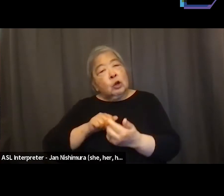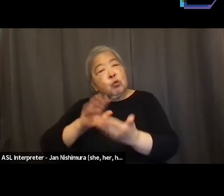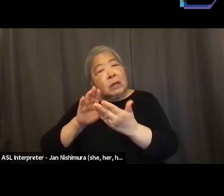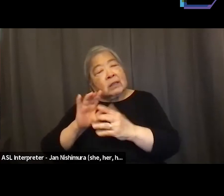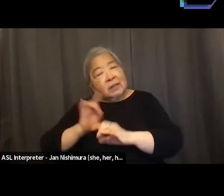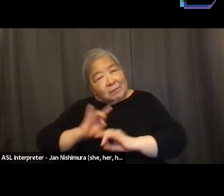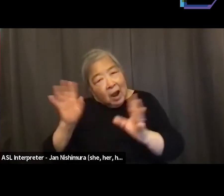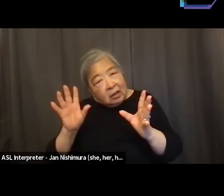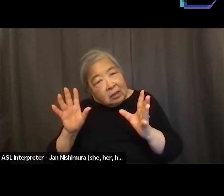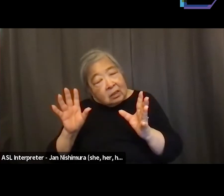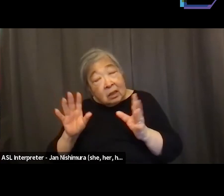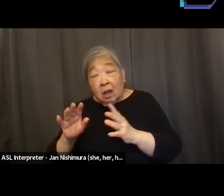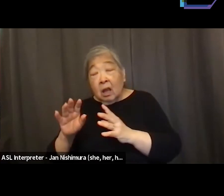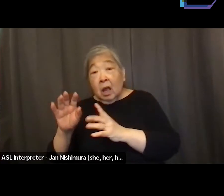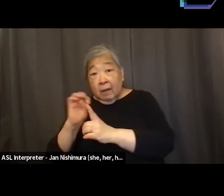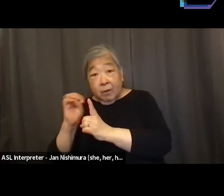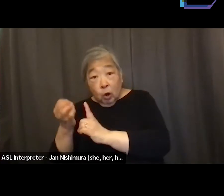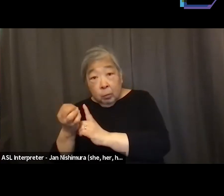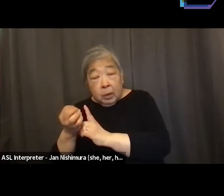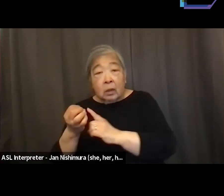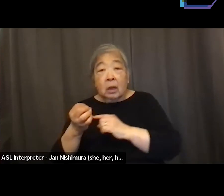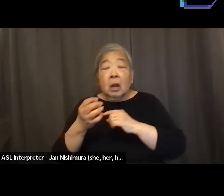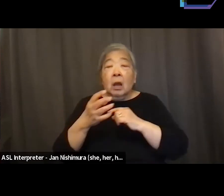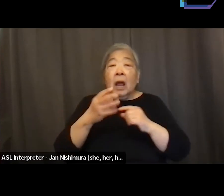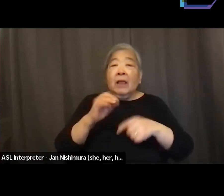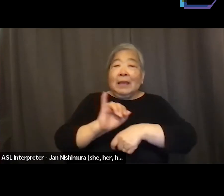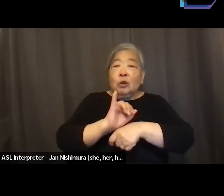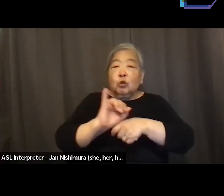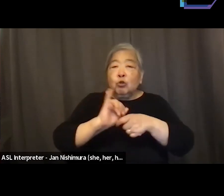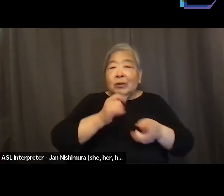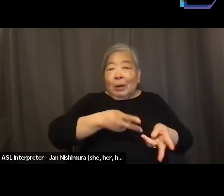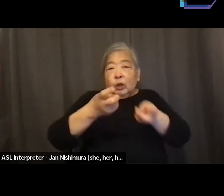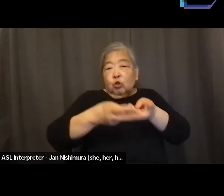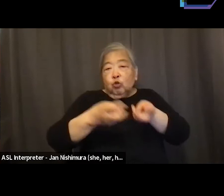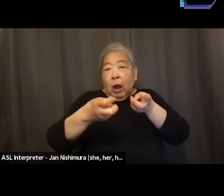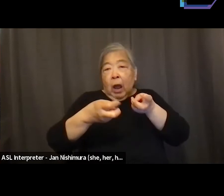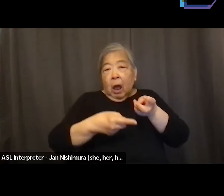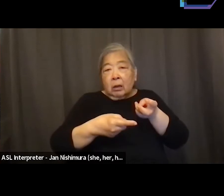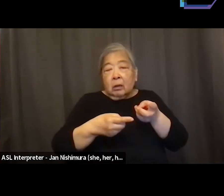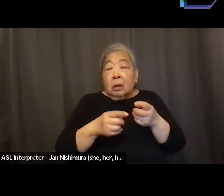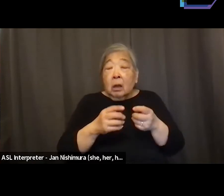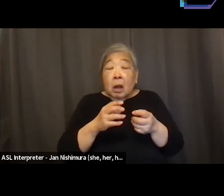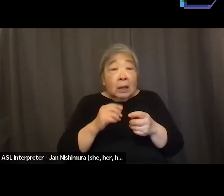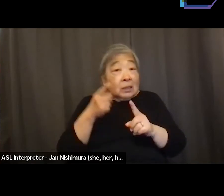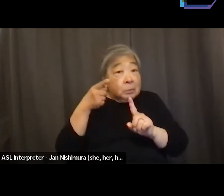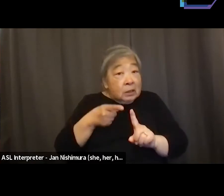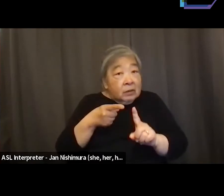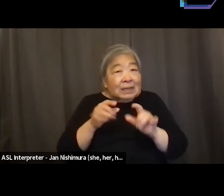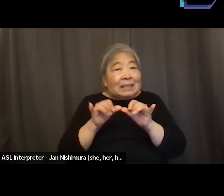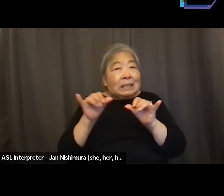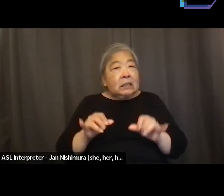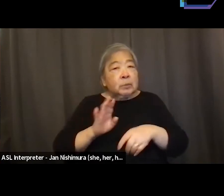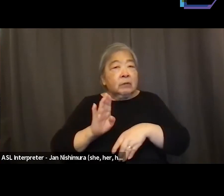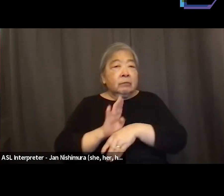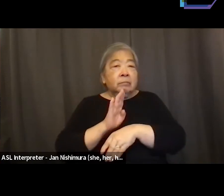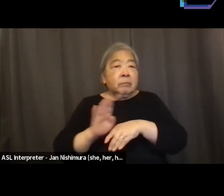violence between the environment and the extractive industries, and specifically like systems of capitalism